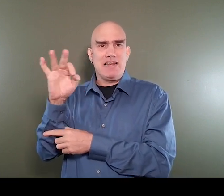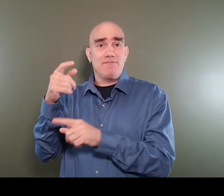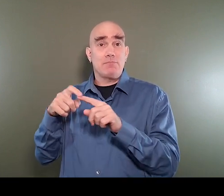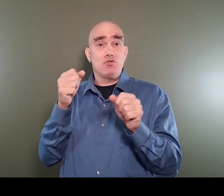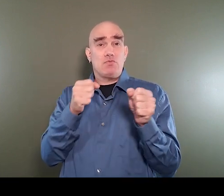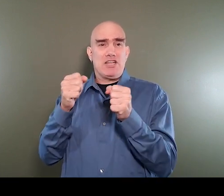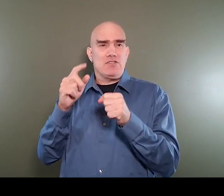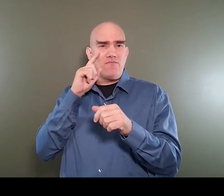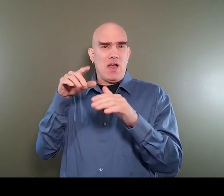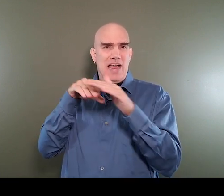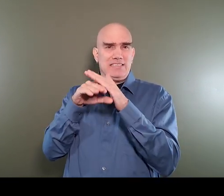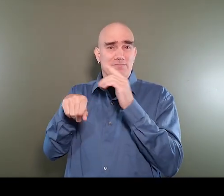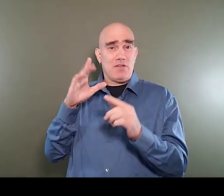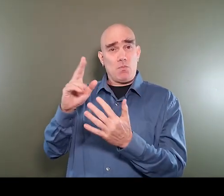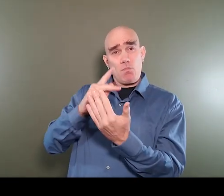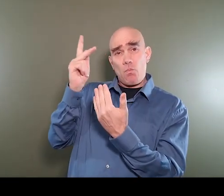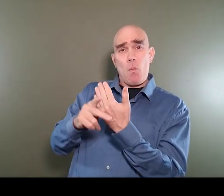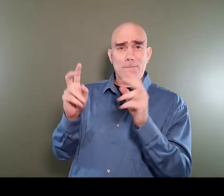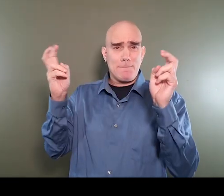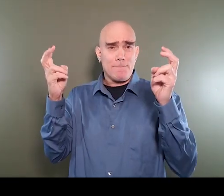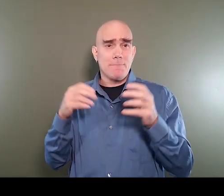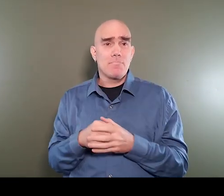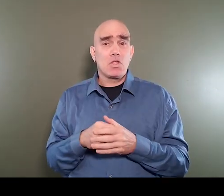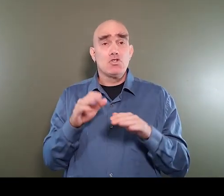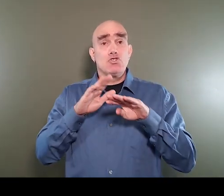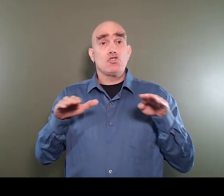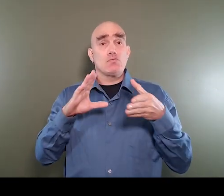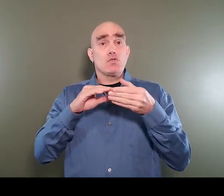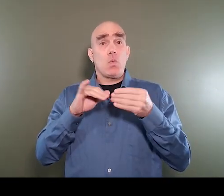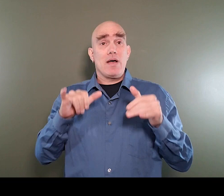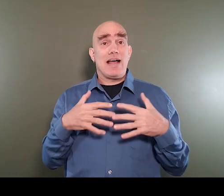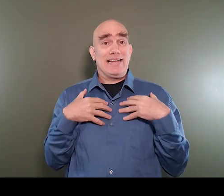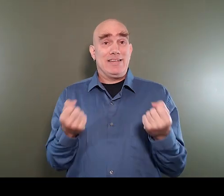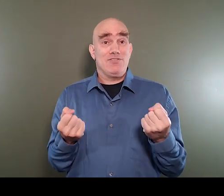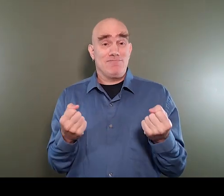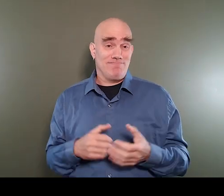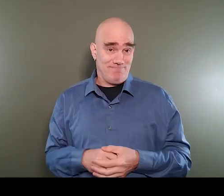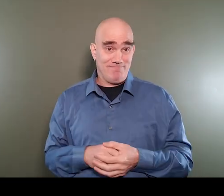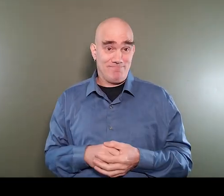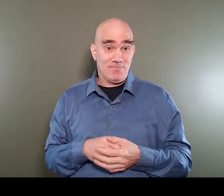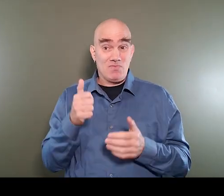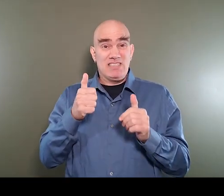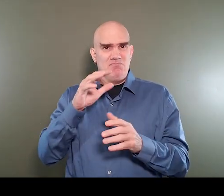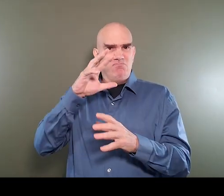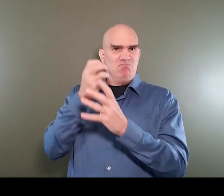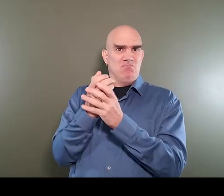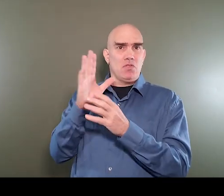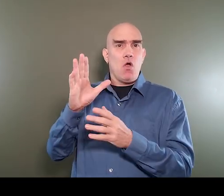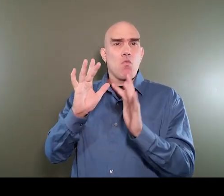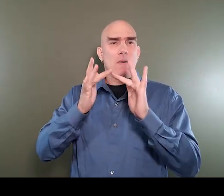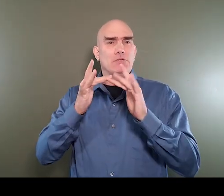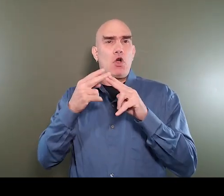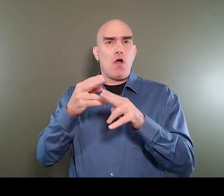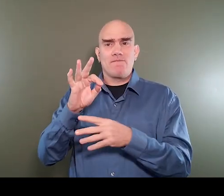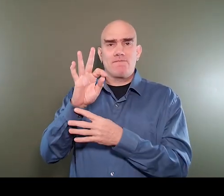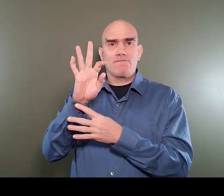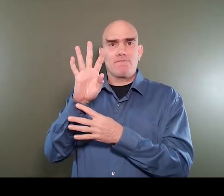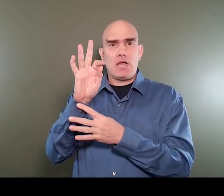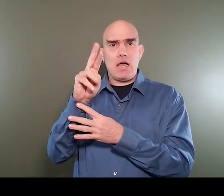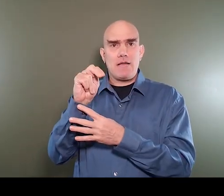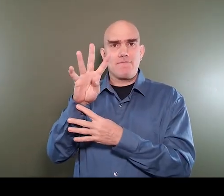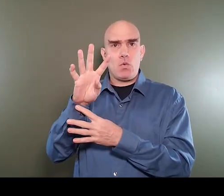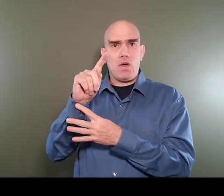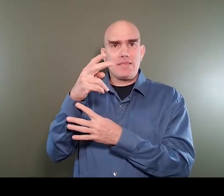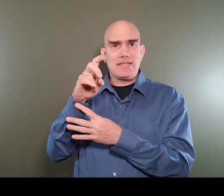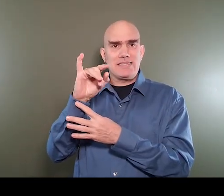and James Kenniff from Strategy for Access about their program, Children's Stories That Heal, which is housed on their website called